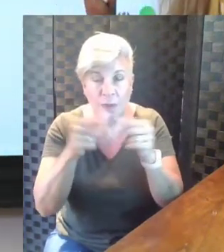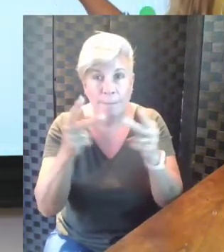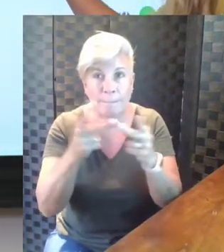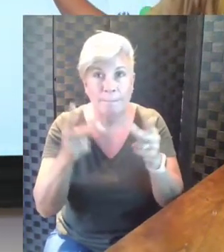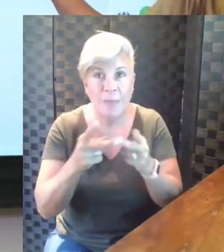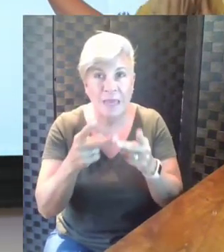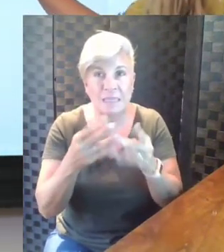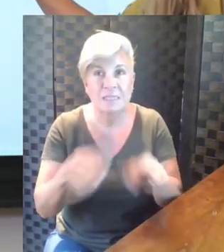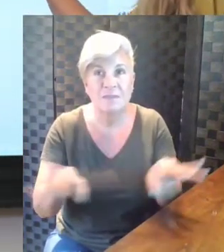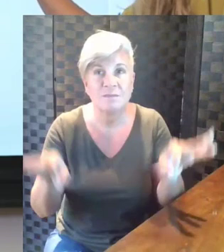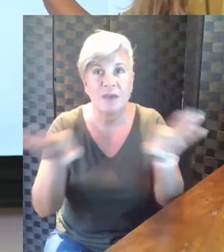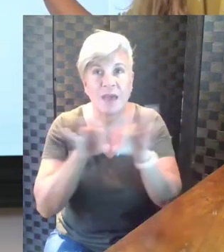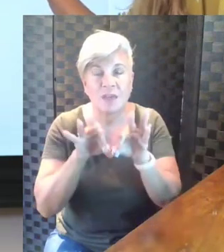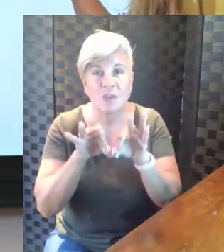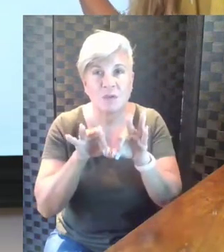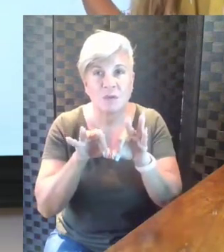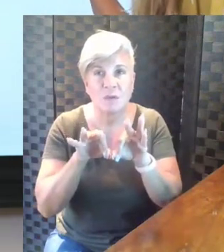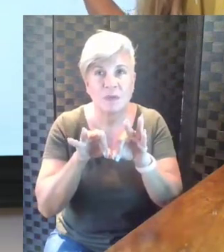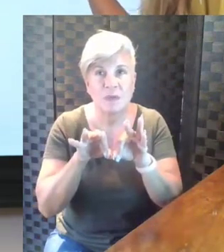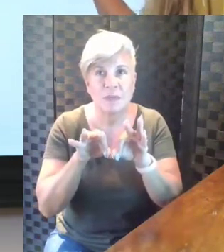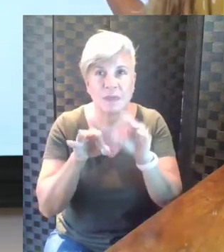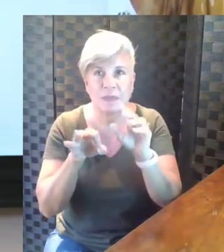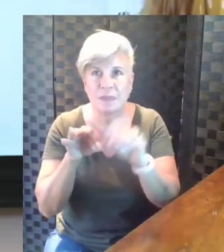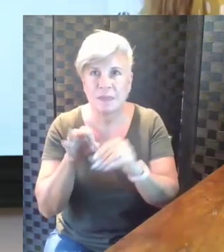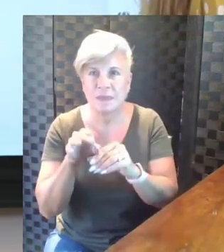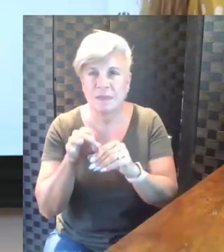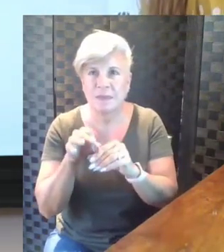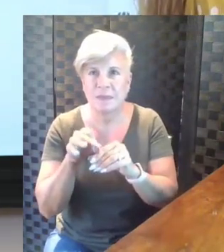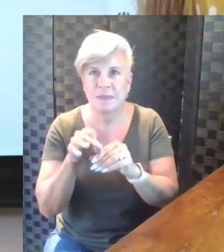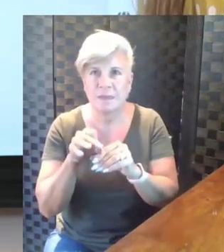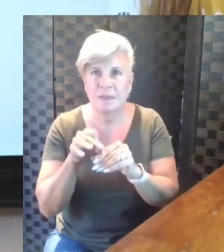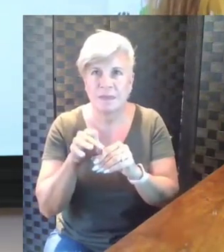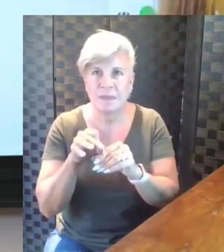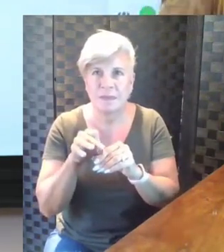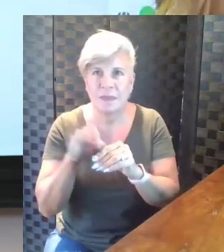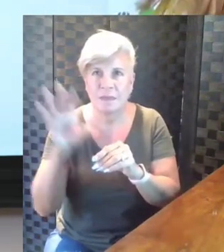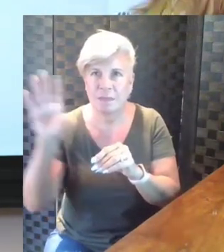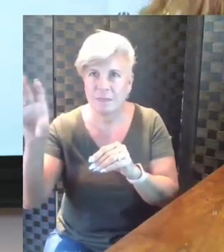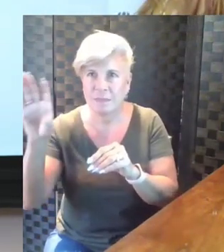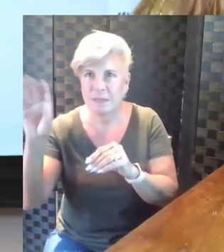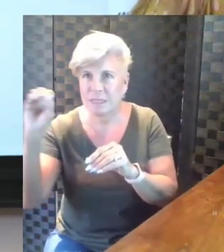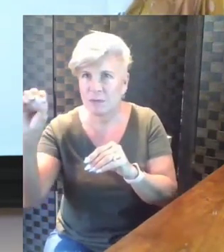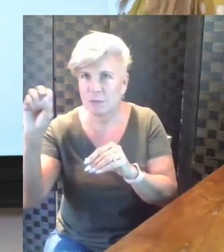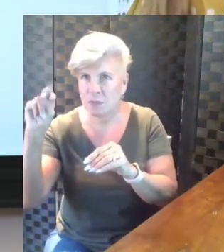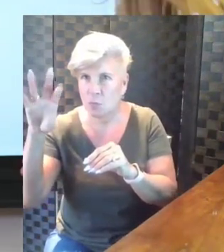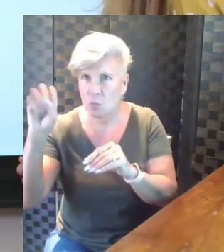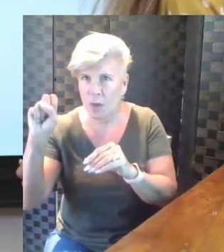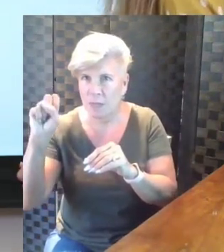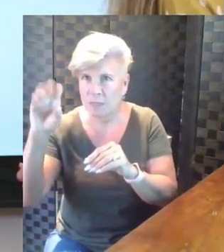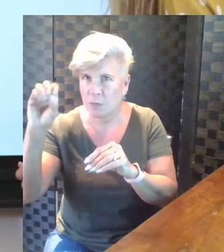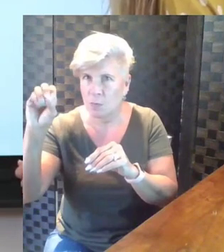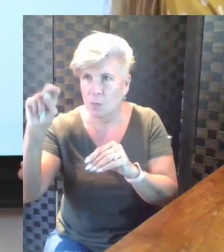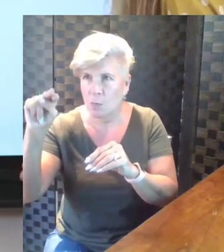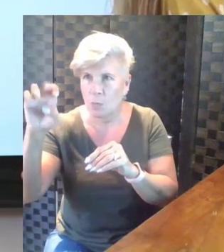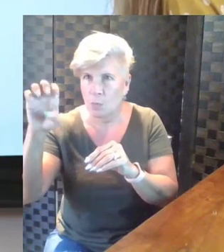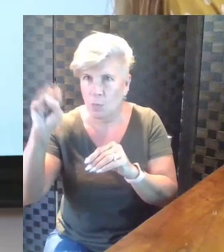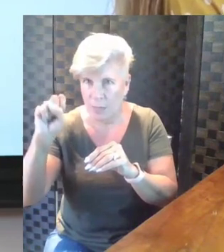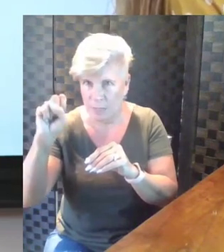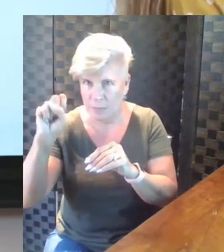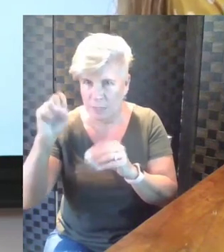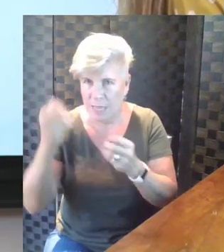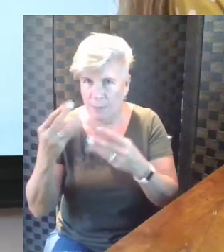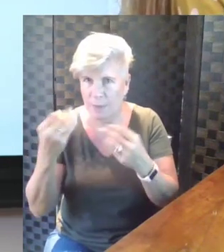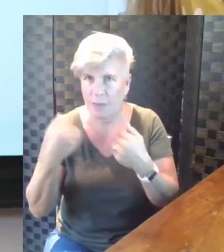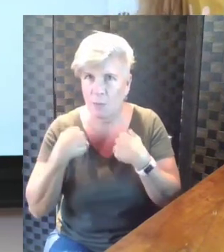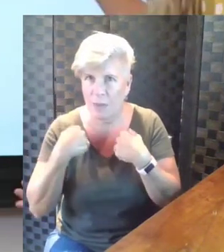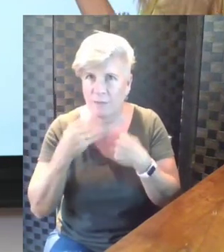place value. Here and here. This is the ones place that talks about how many ones we